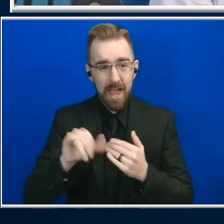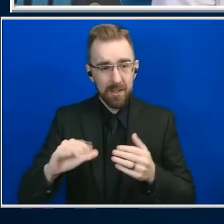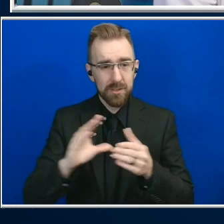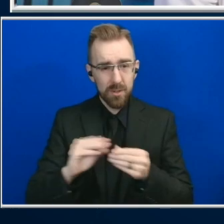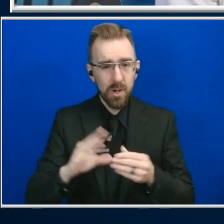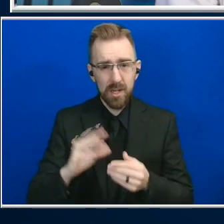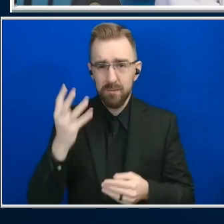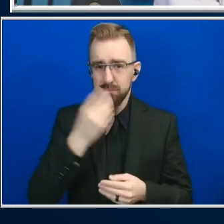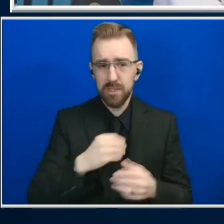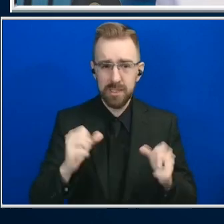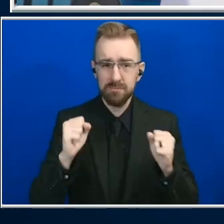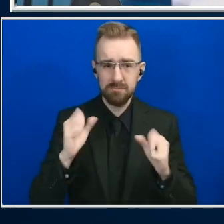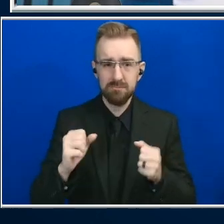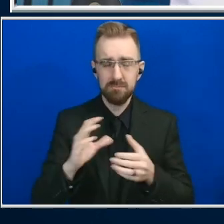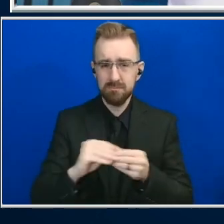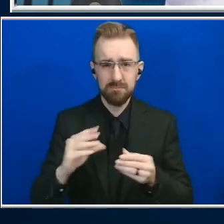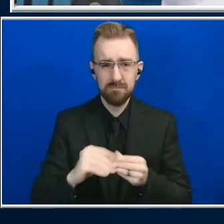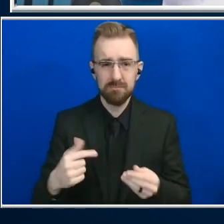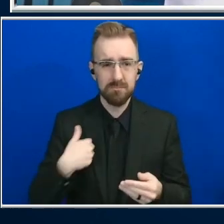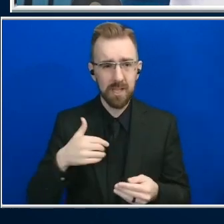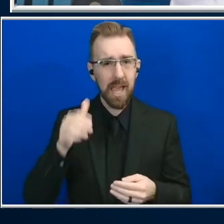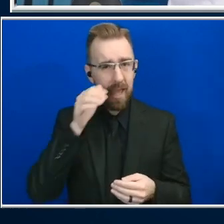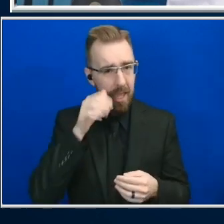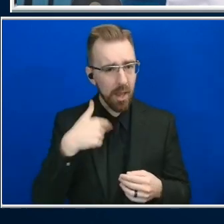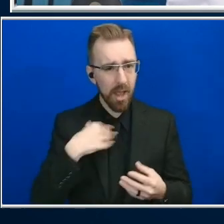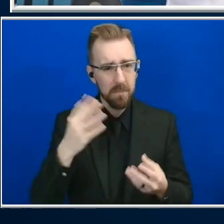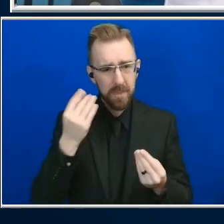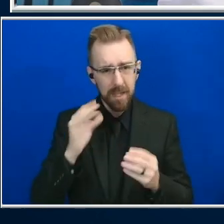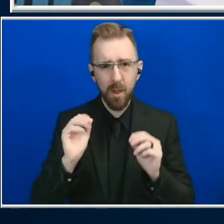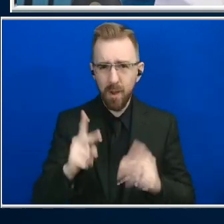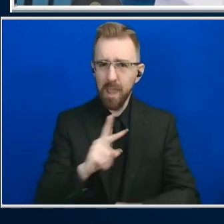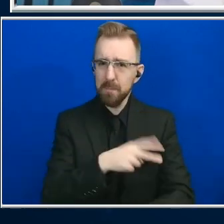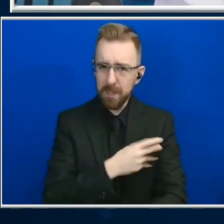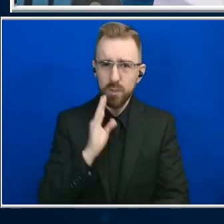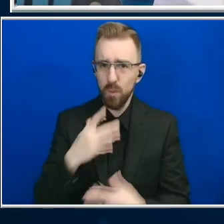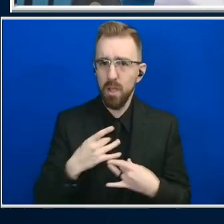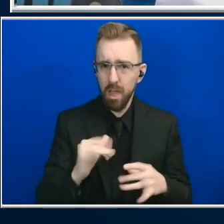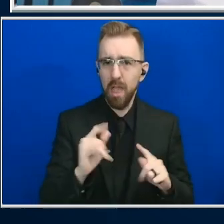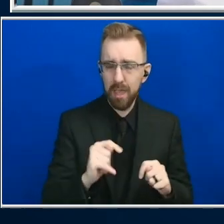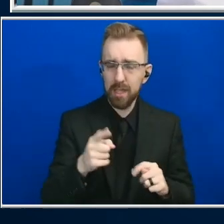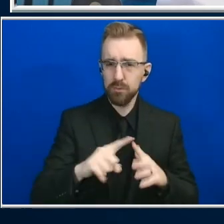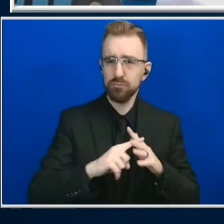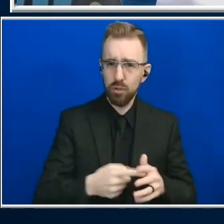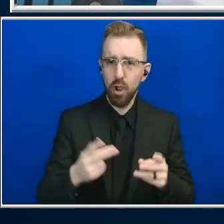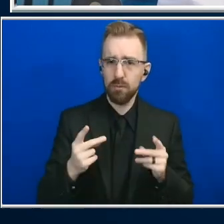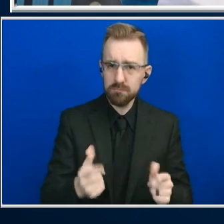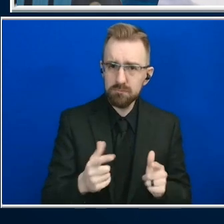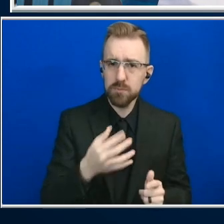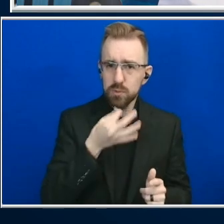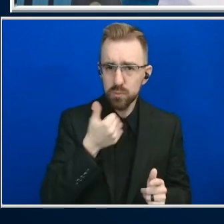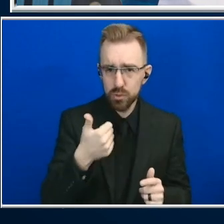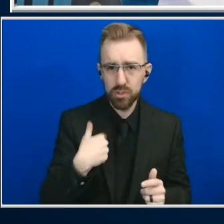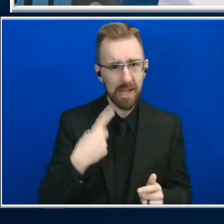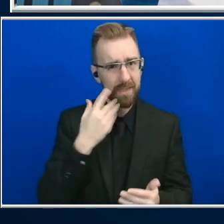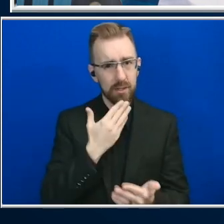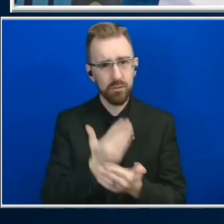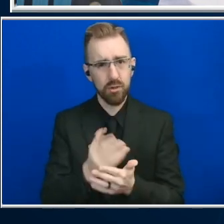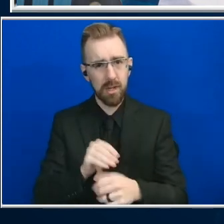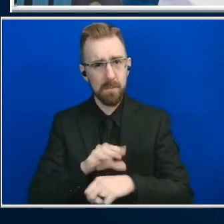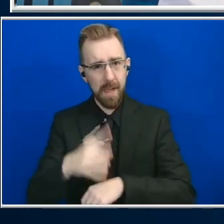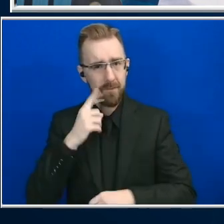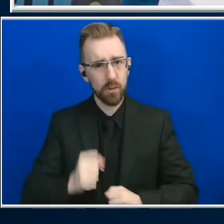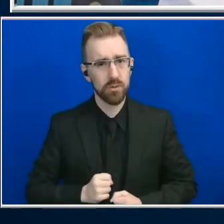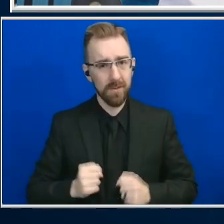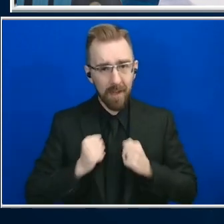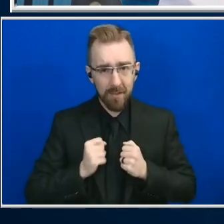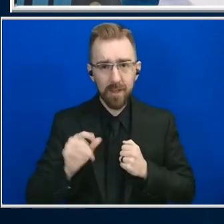story. As I hear it, I'm thinking, okay, patients are going to like it because it gets started sooner. I think it's going to impact survival potentially, because if you have someone